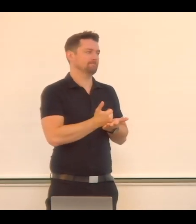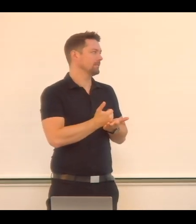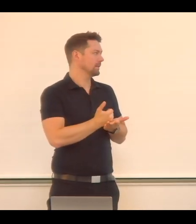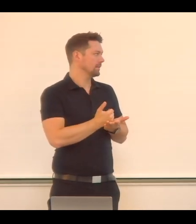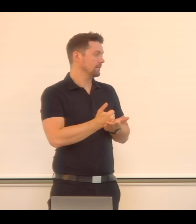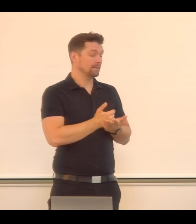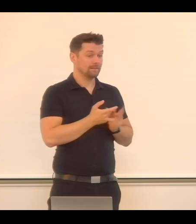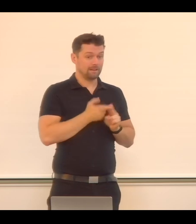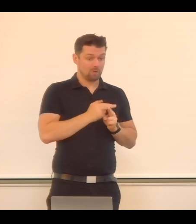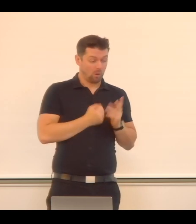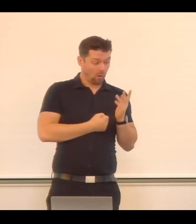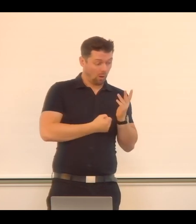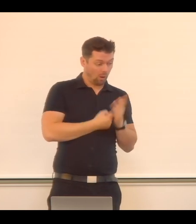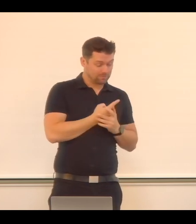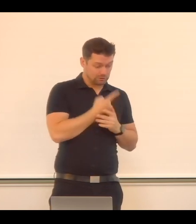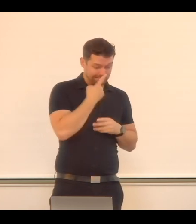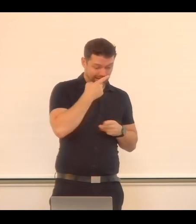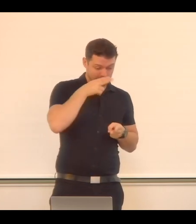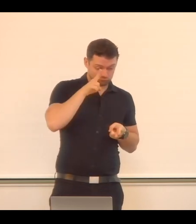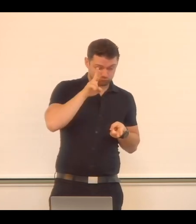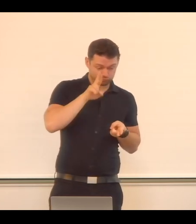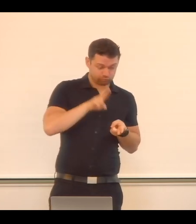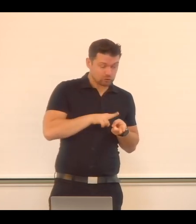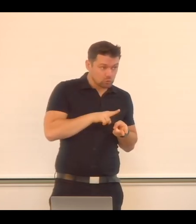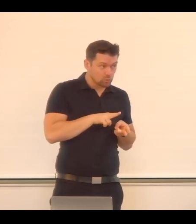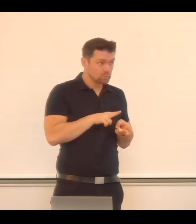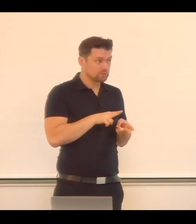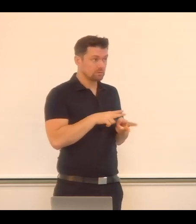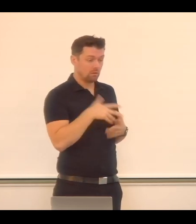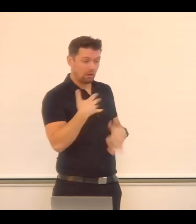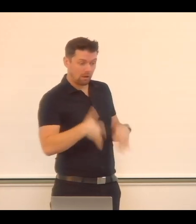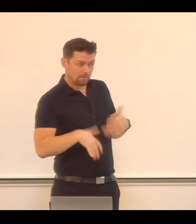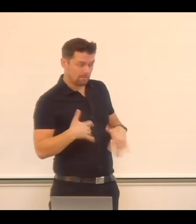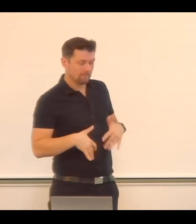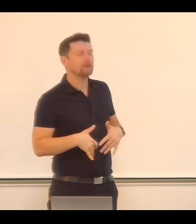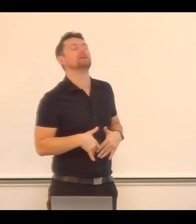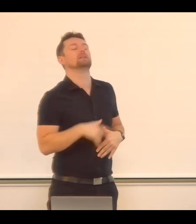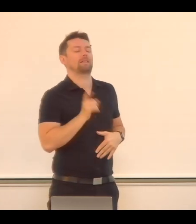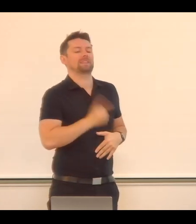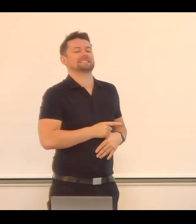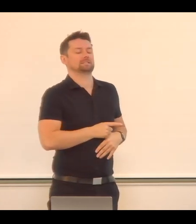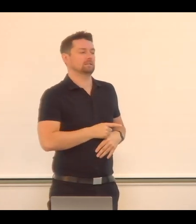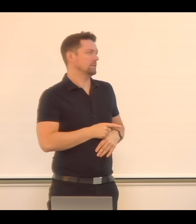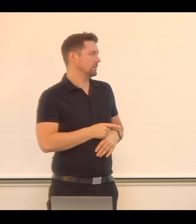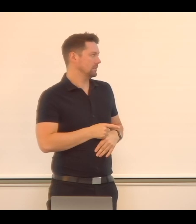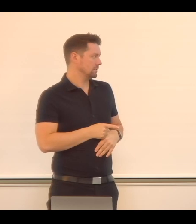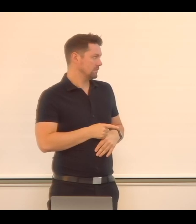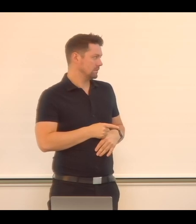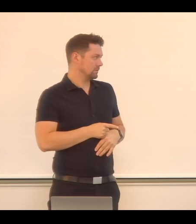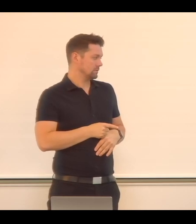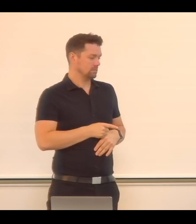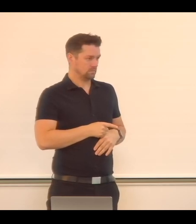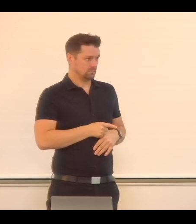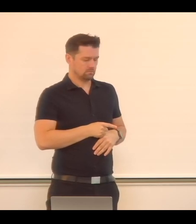have an option to reduce, potential harm to the crew, you take it. And that's the way you